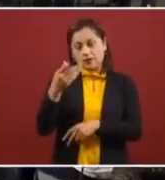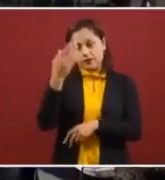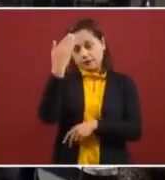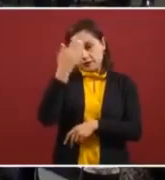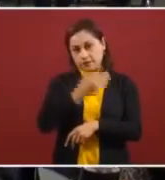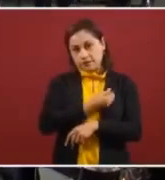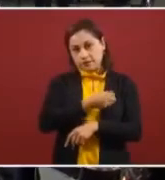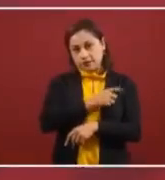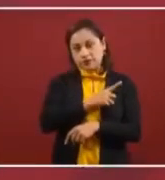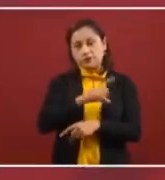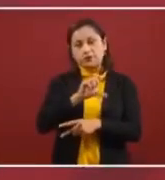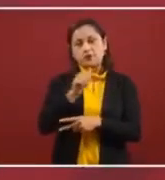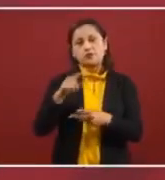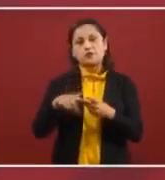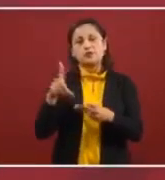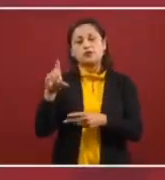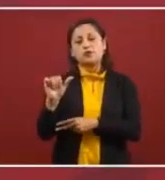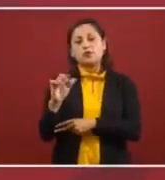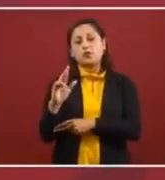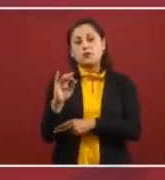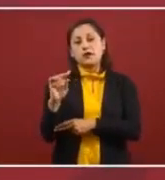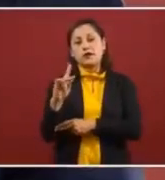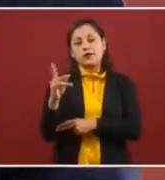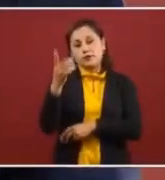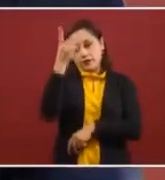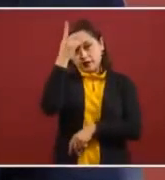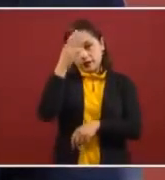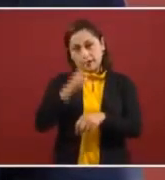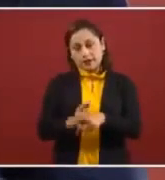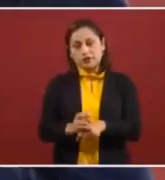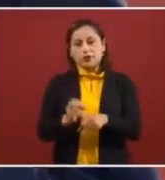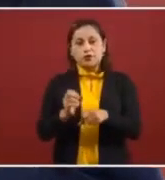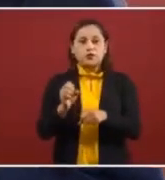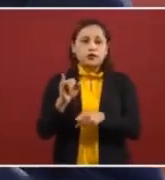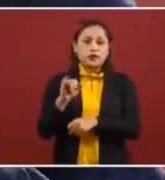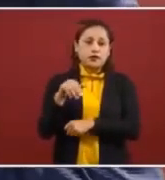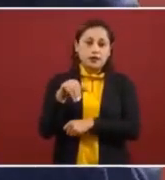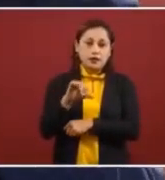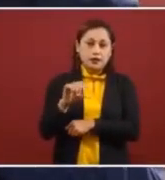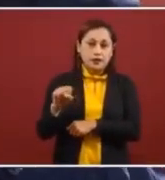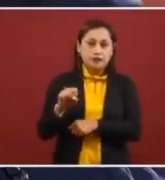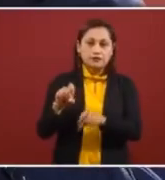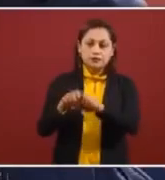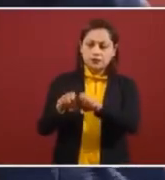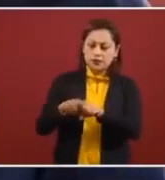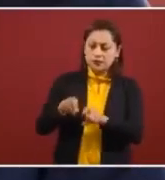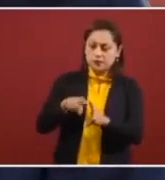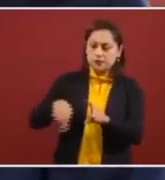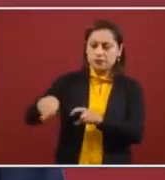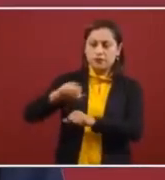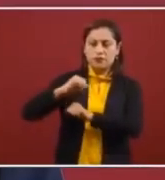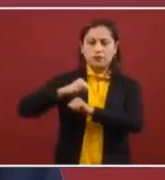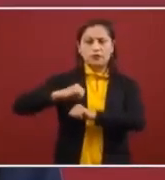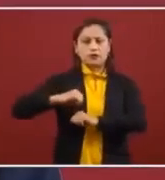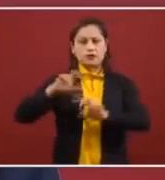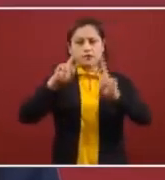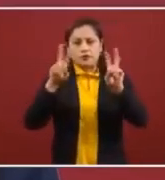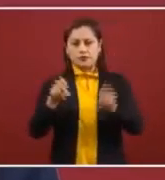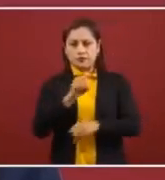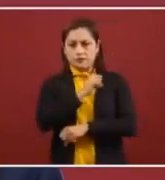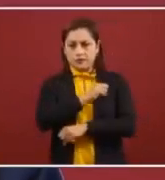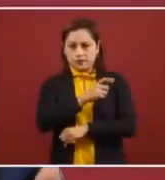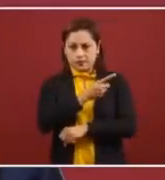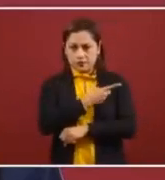Alcocer and Robledo will be, and the whole team of health will do a presentation that's